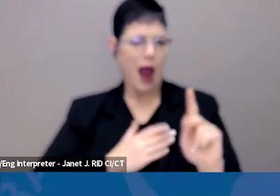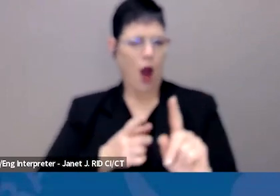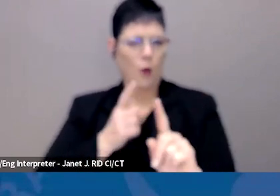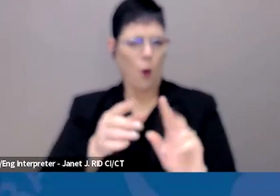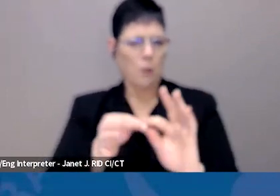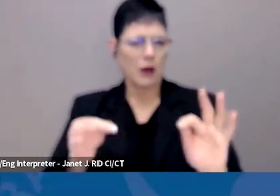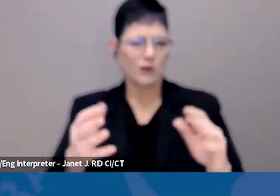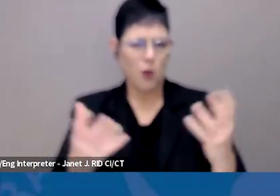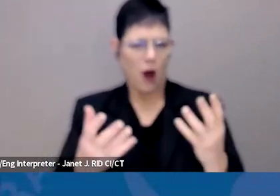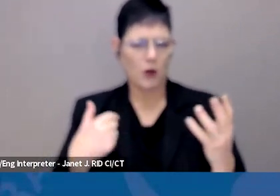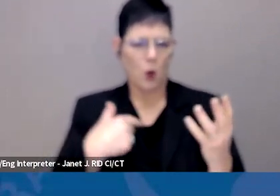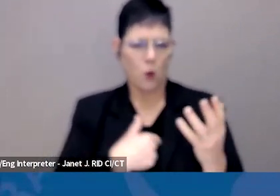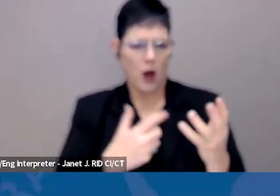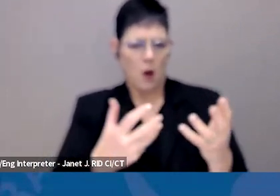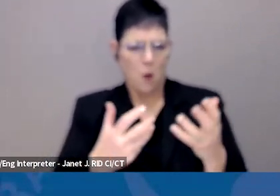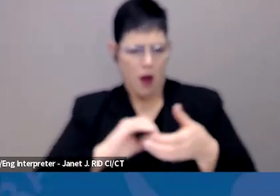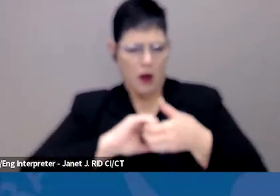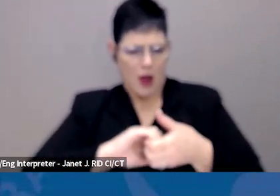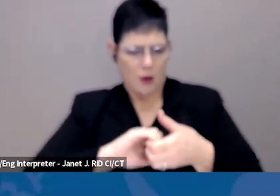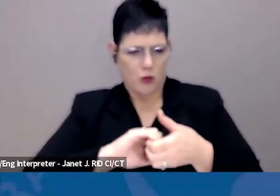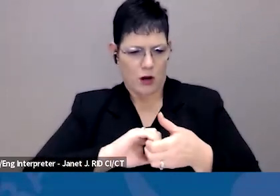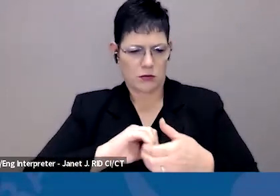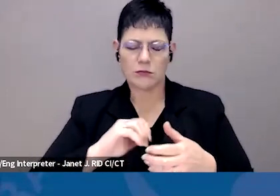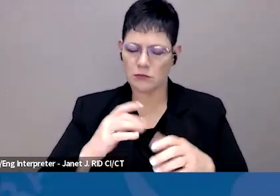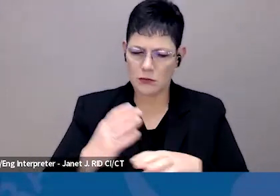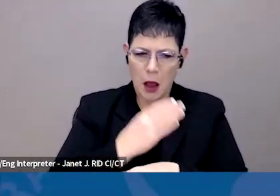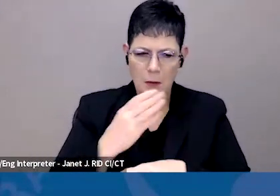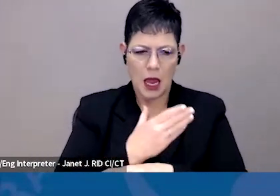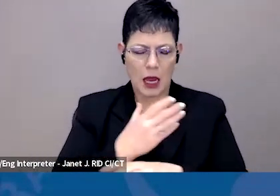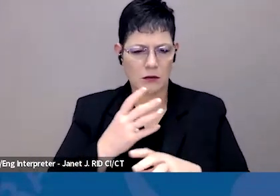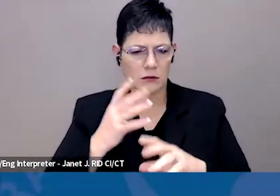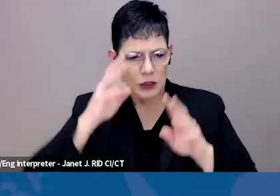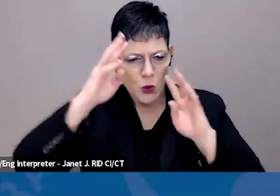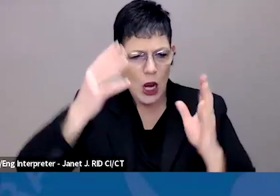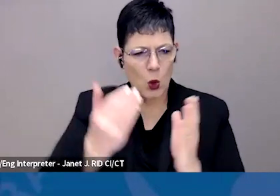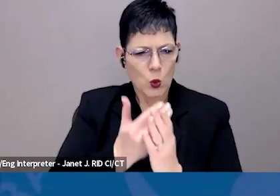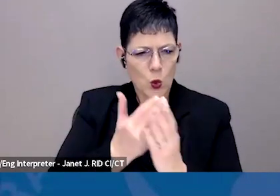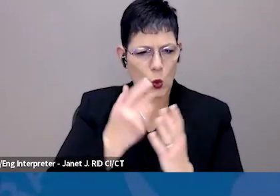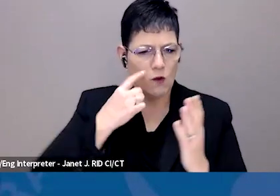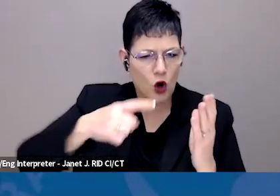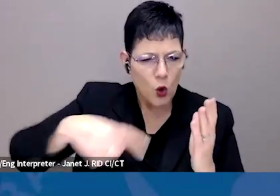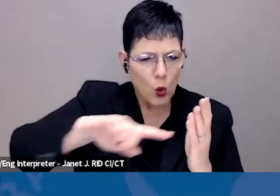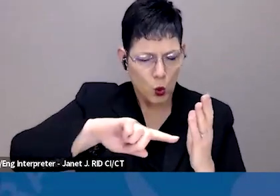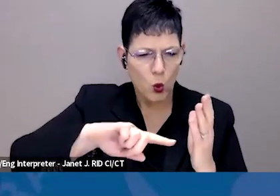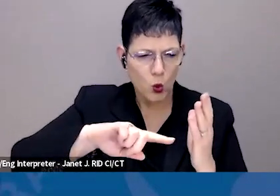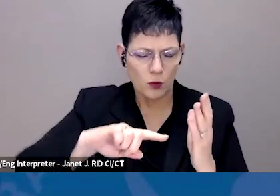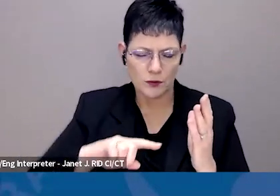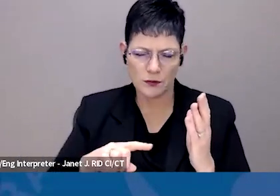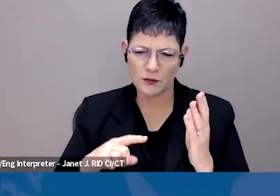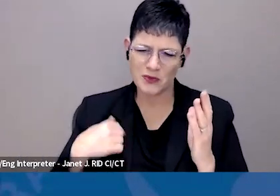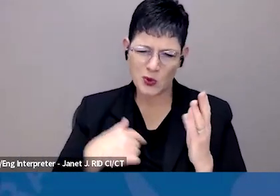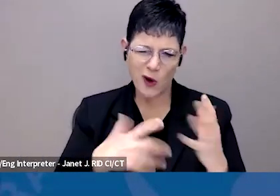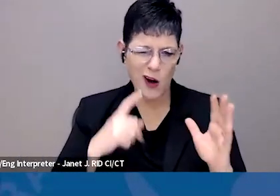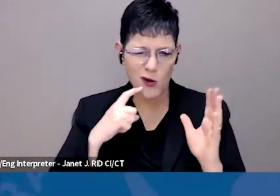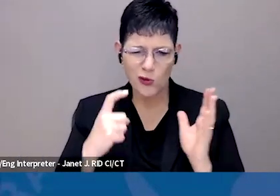caregivers. We are working hard to collaborate, update, and innovate within the family caregiving arena. We recognize the